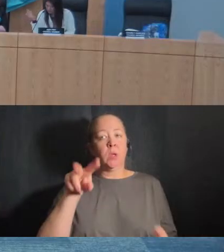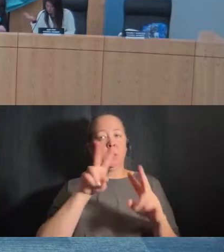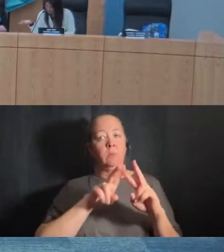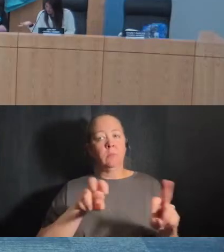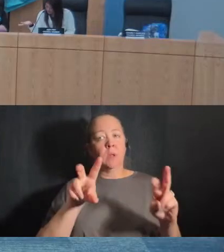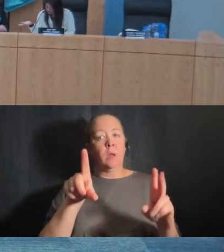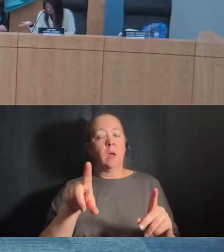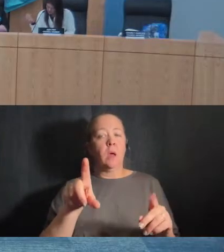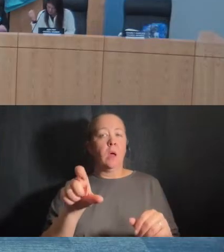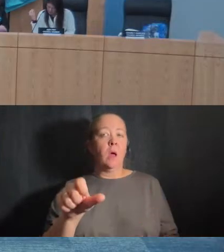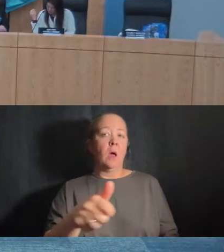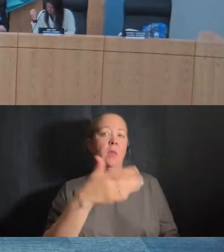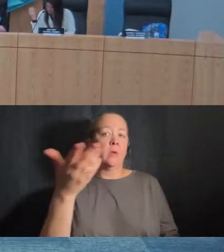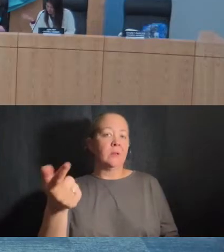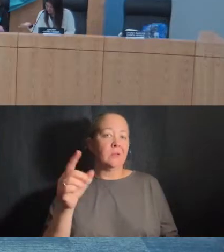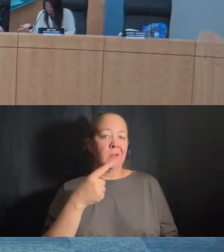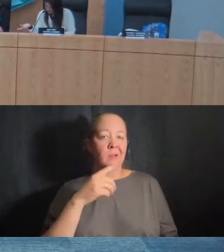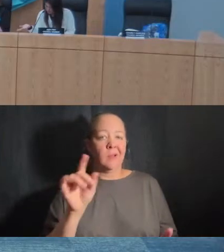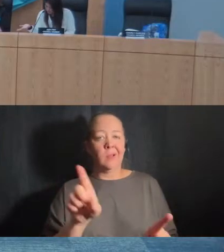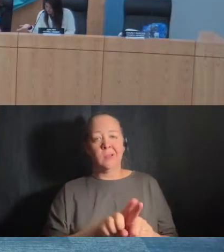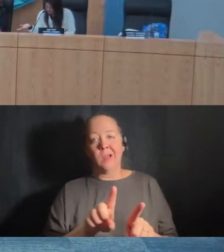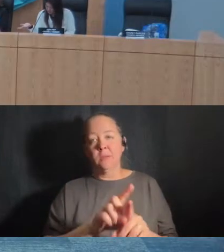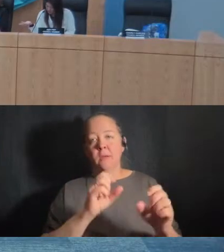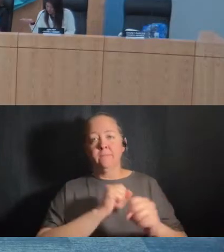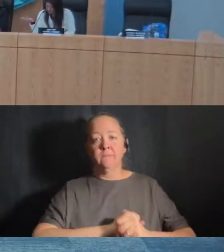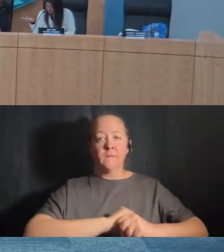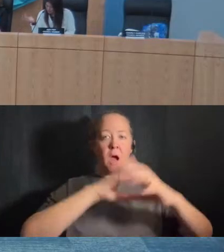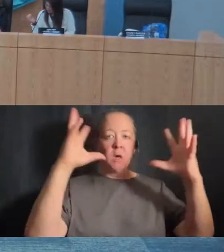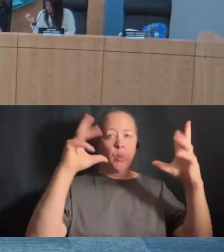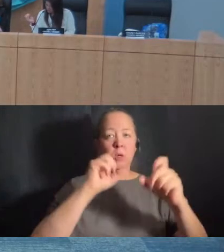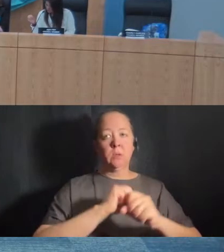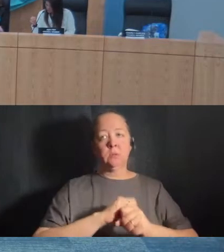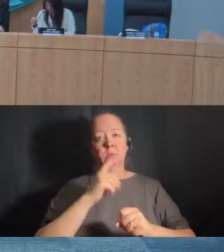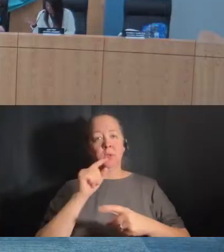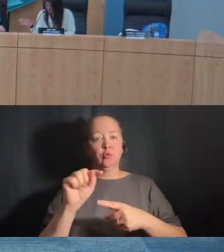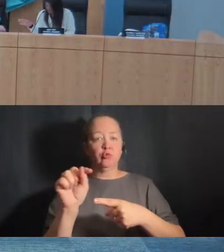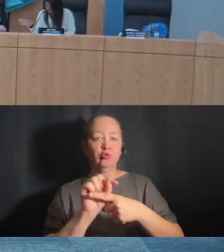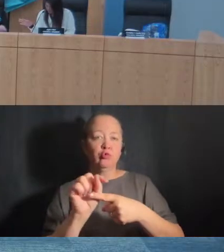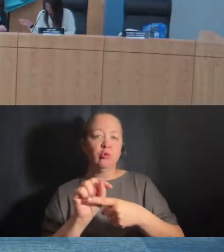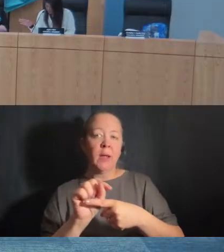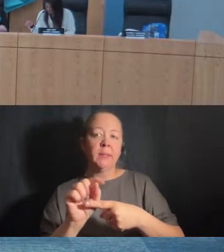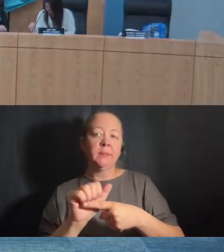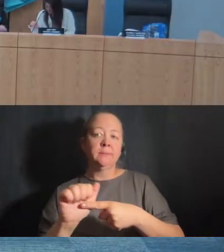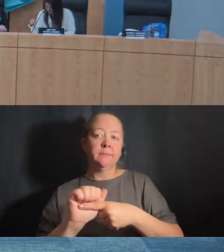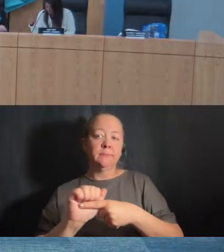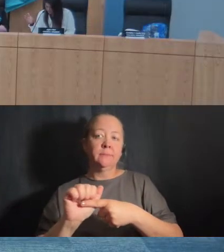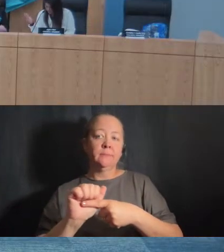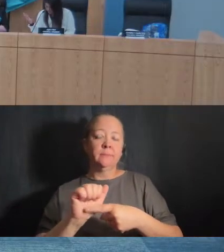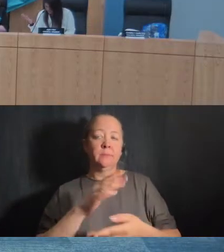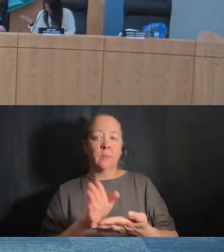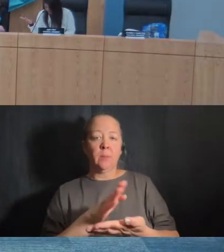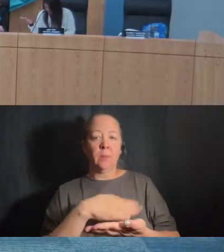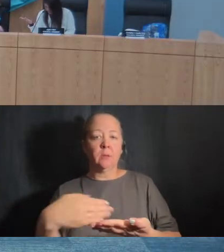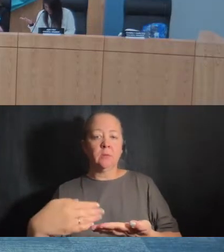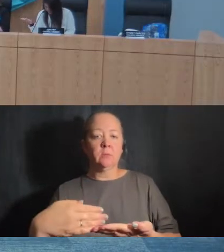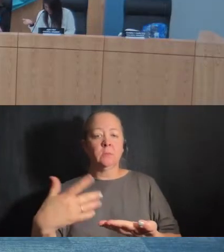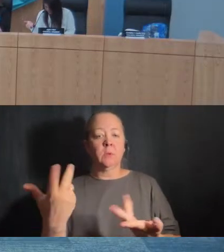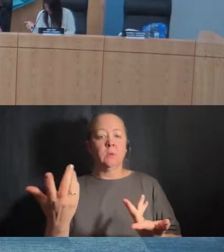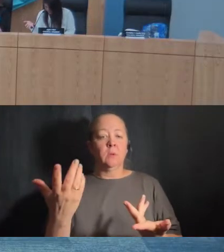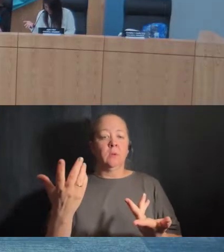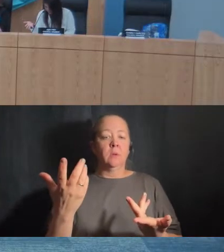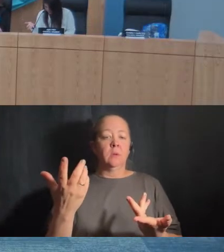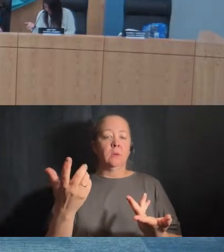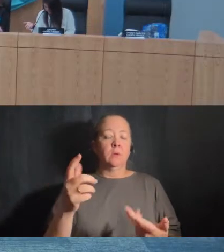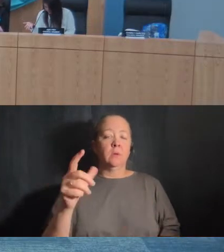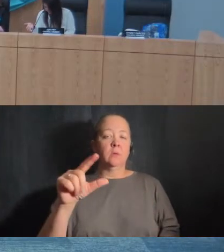budget, like the fireworks, lowering some of our grants, not getting rid of, but like for